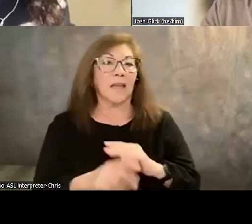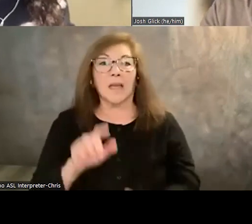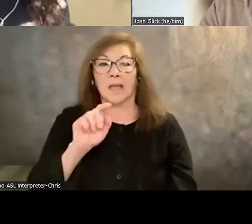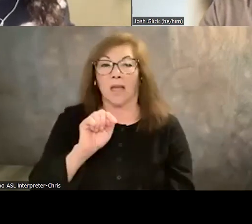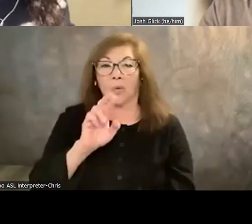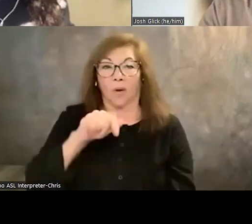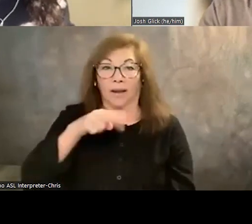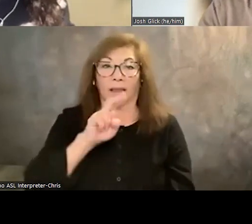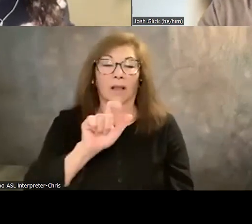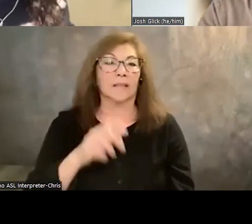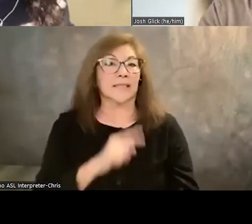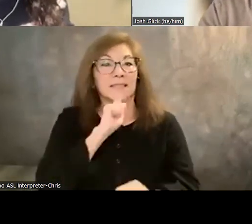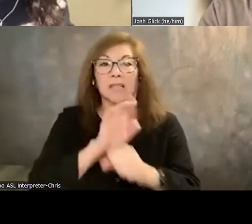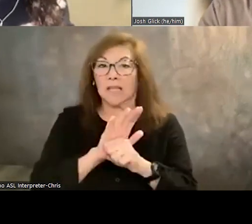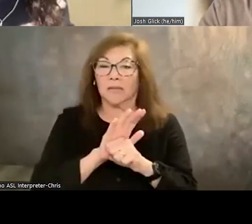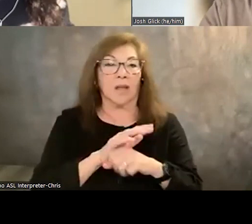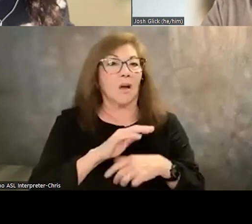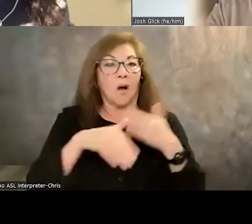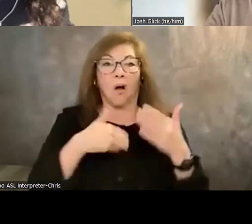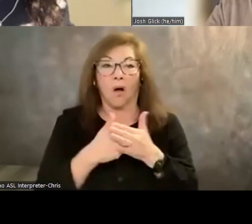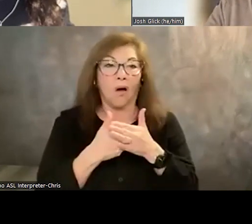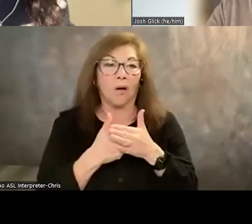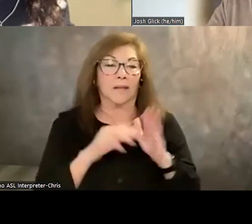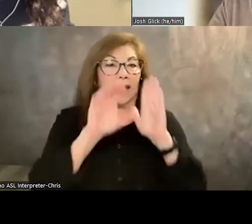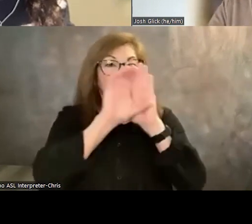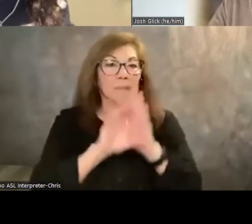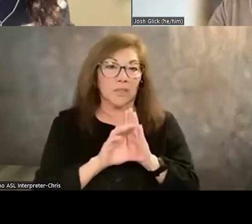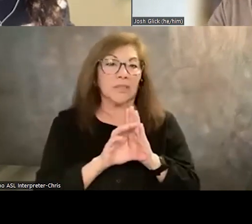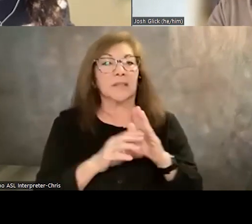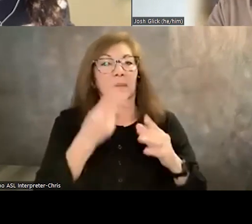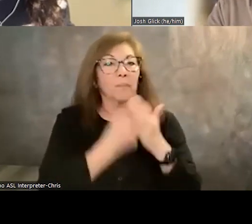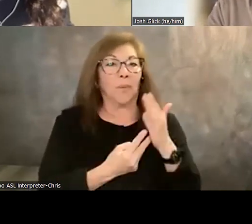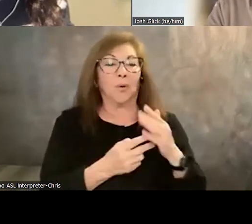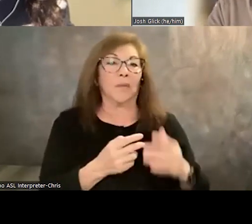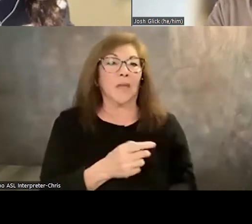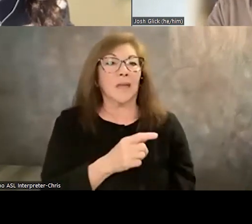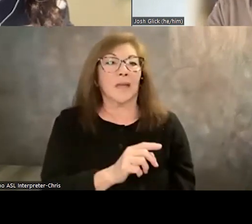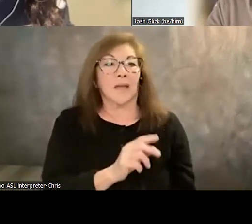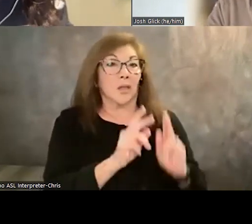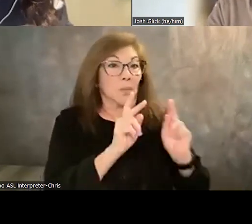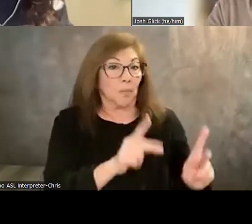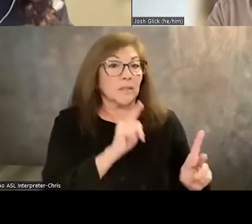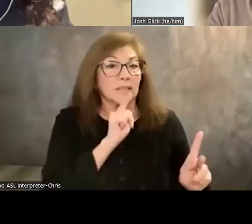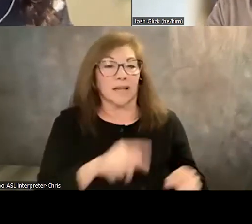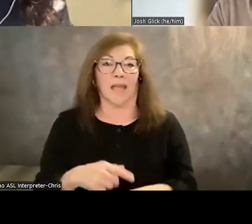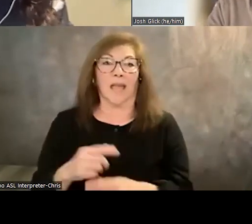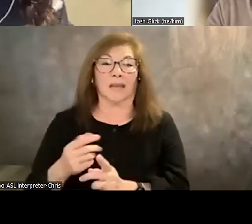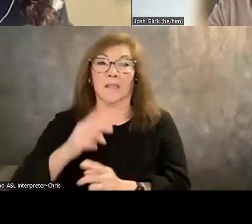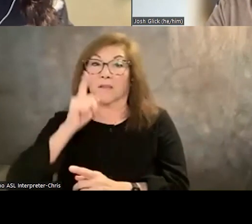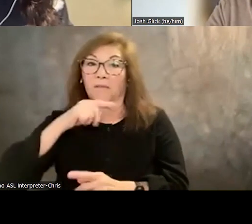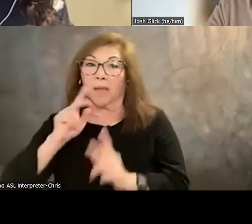that the consent of absolutely every single image in both the source data and the output data. So the person